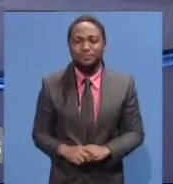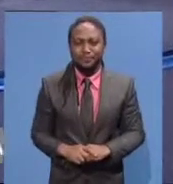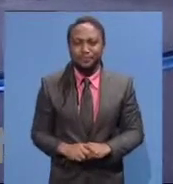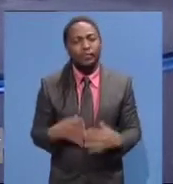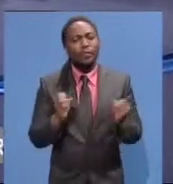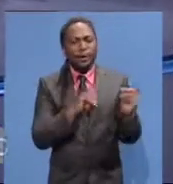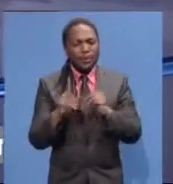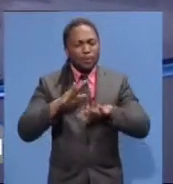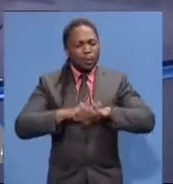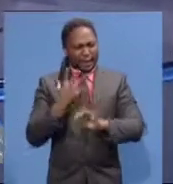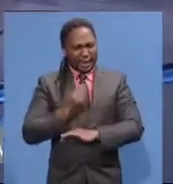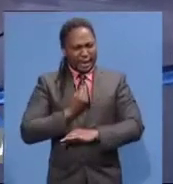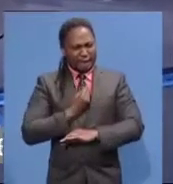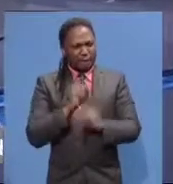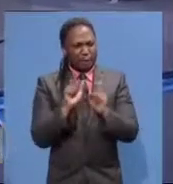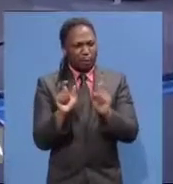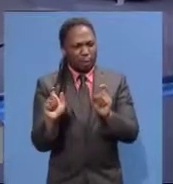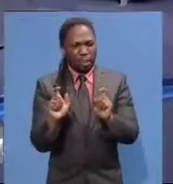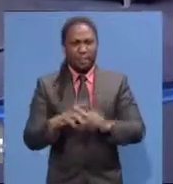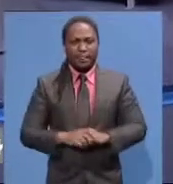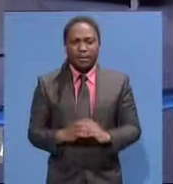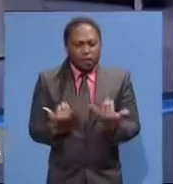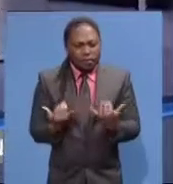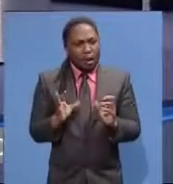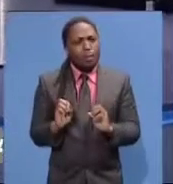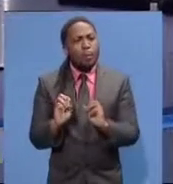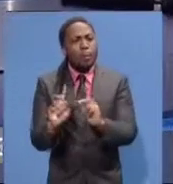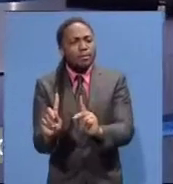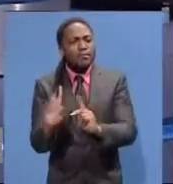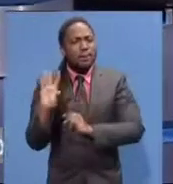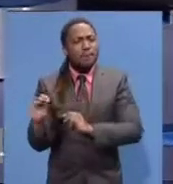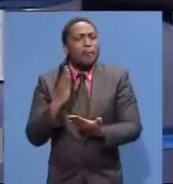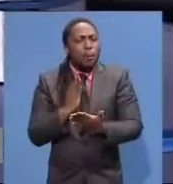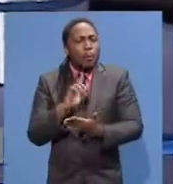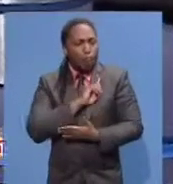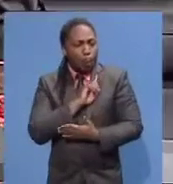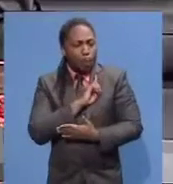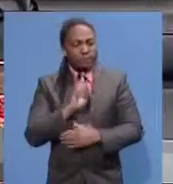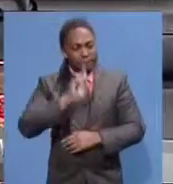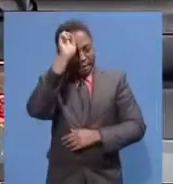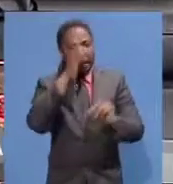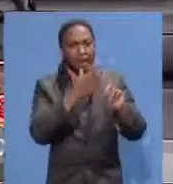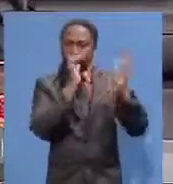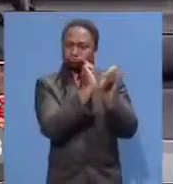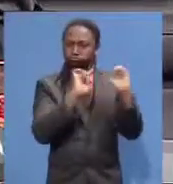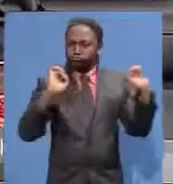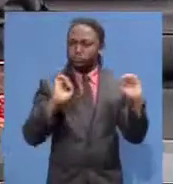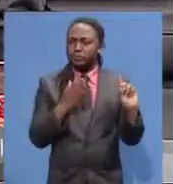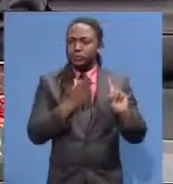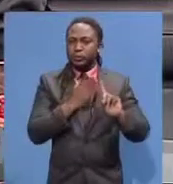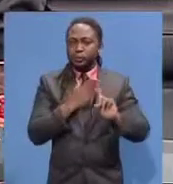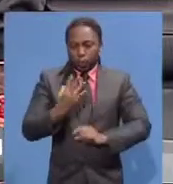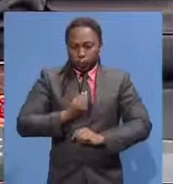people in this country. We afforded all these opportunities as a result of Ubab Madiba. What would your advice be